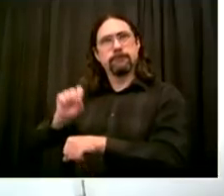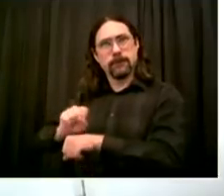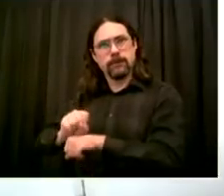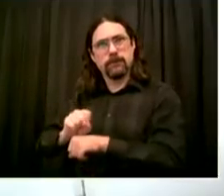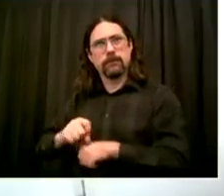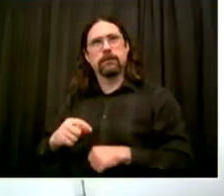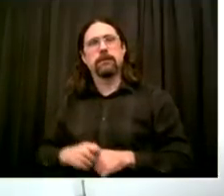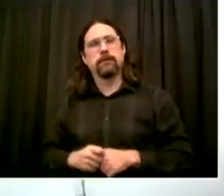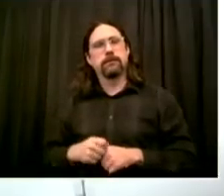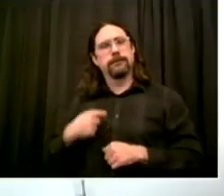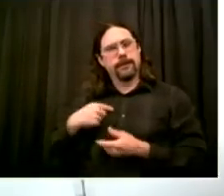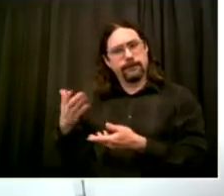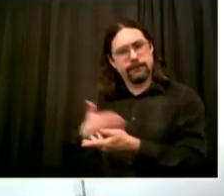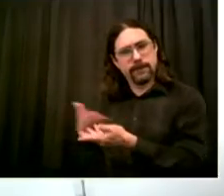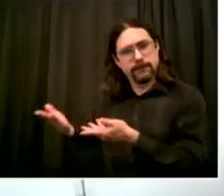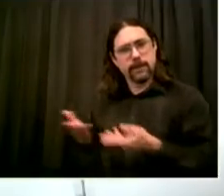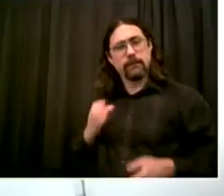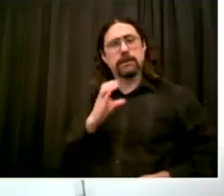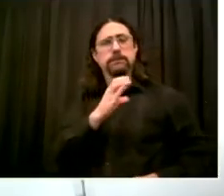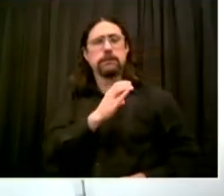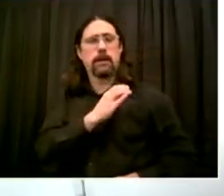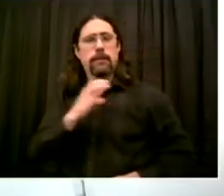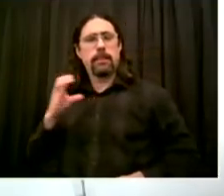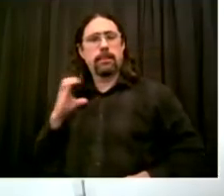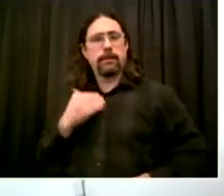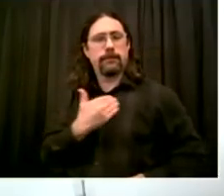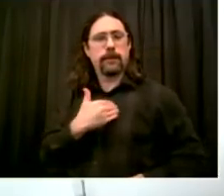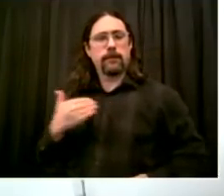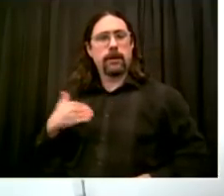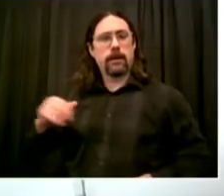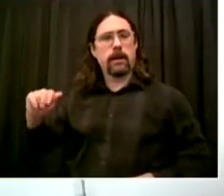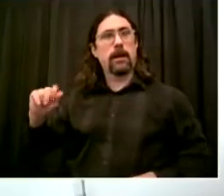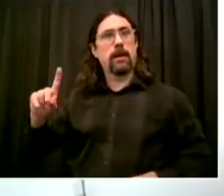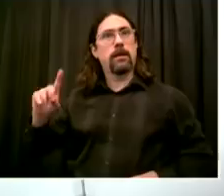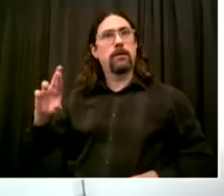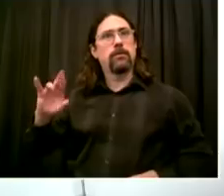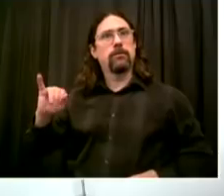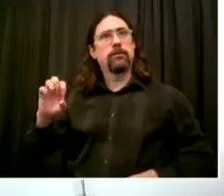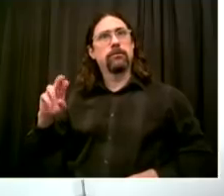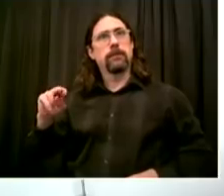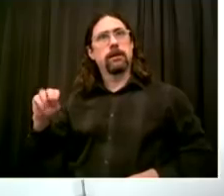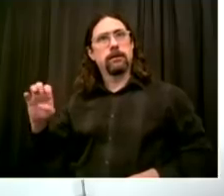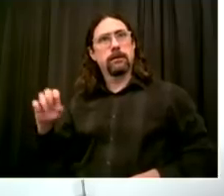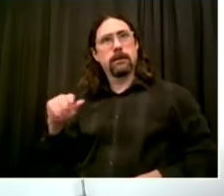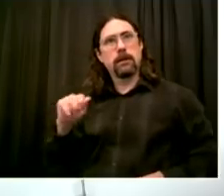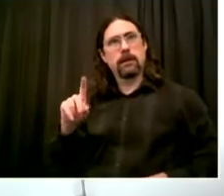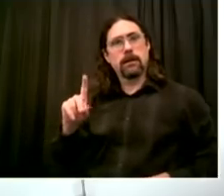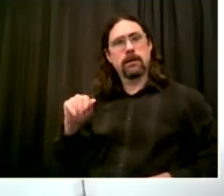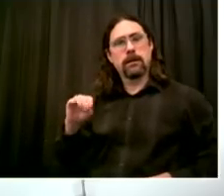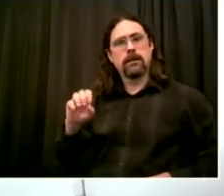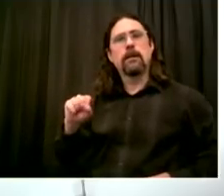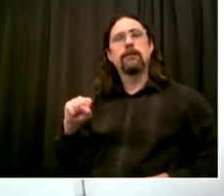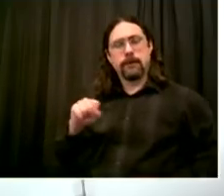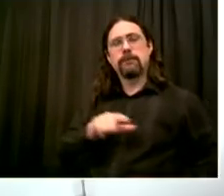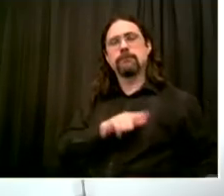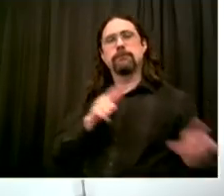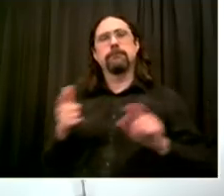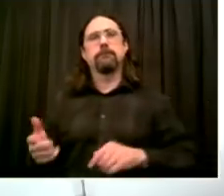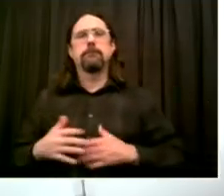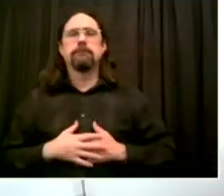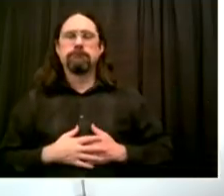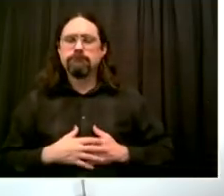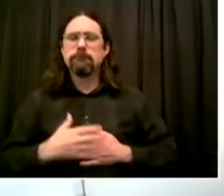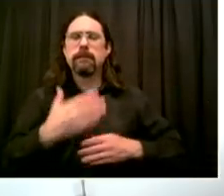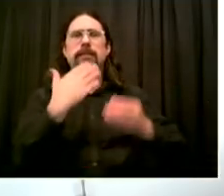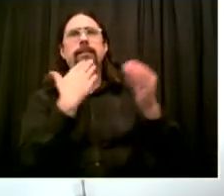Thank you so much, Mr. Mayor. It is an honor to be with you this morning. This is such an